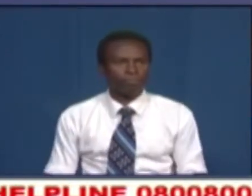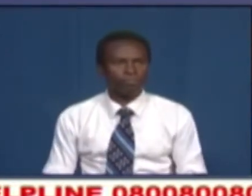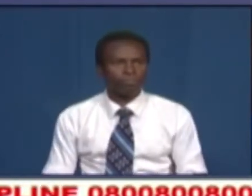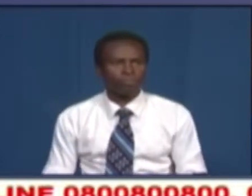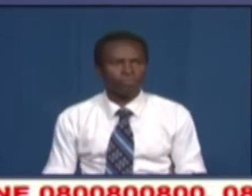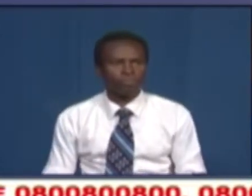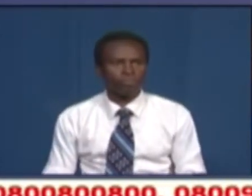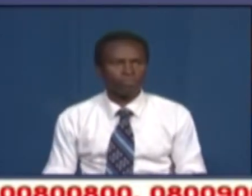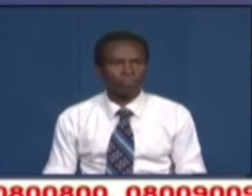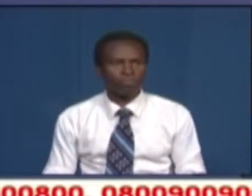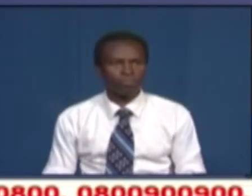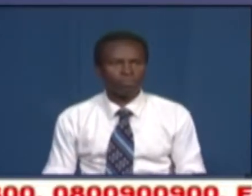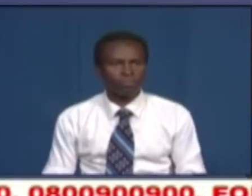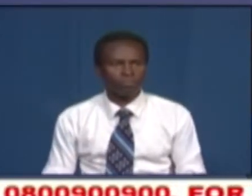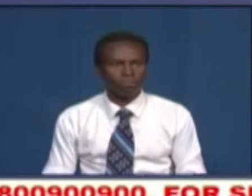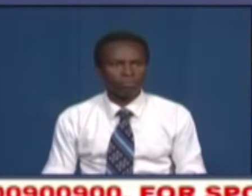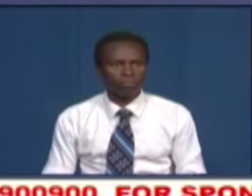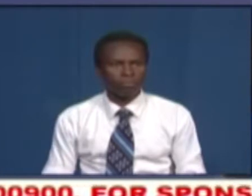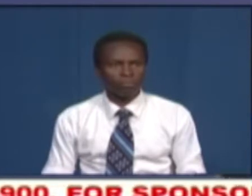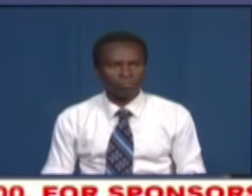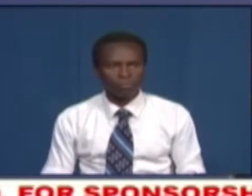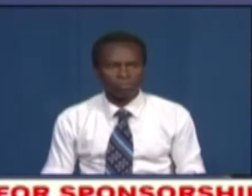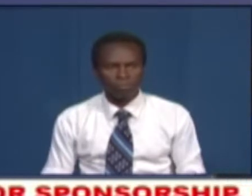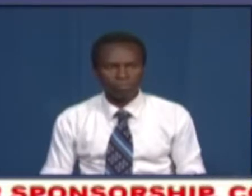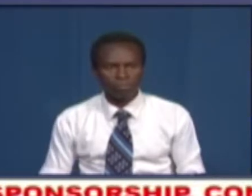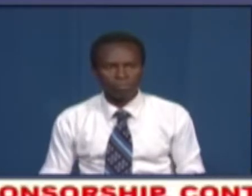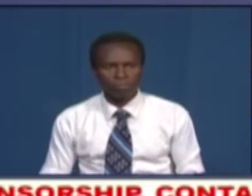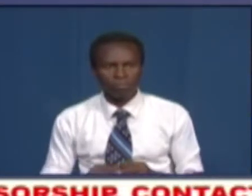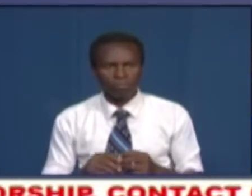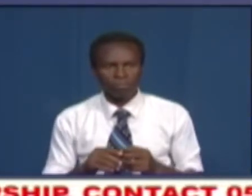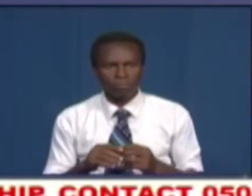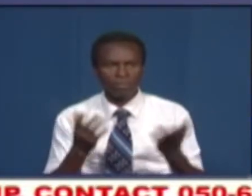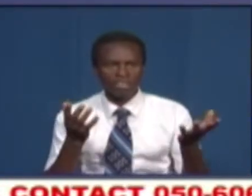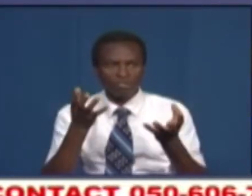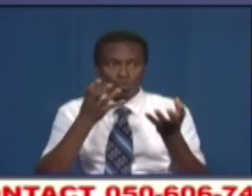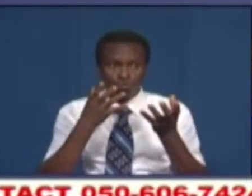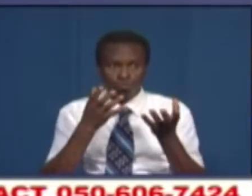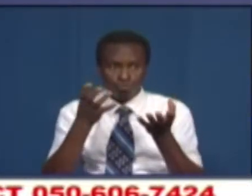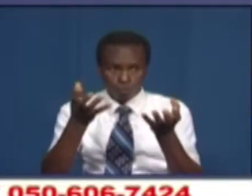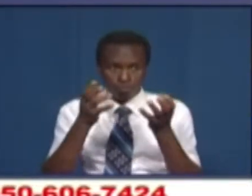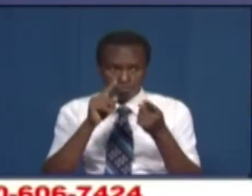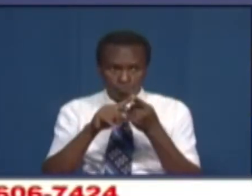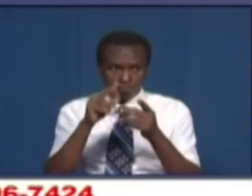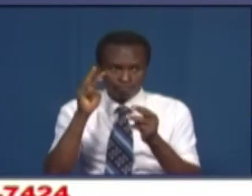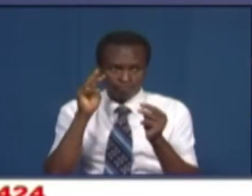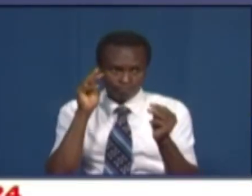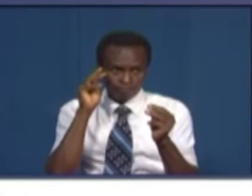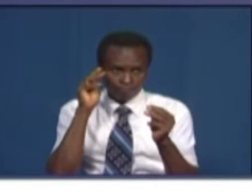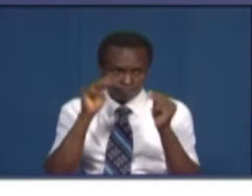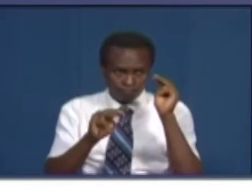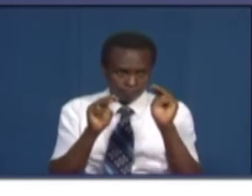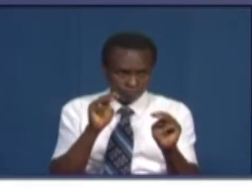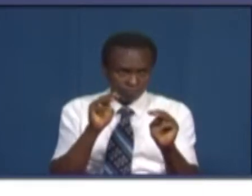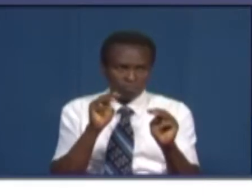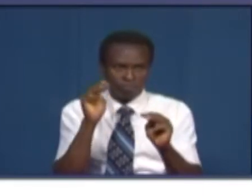with this program. We are in love with you too, Deborah. Thank you. And I want to be part of the program. How can I be part of it? Just